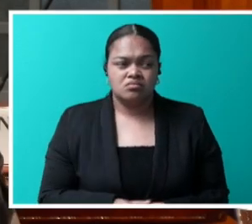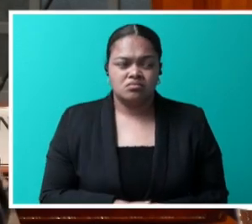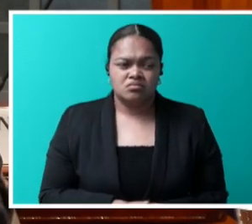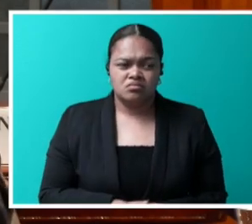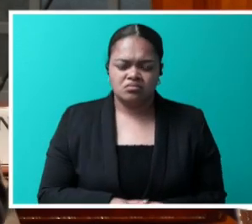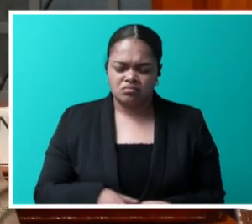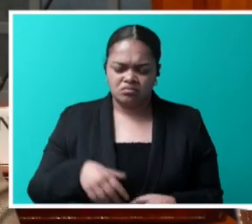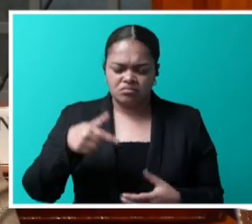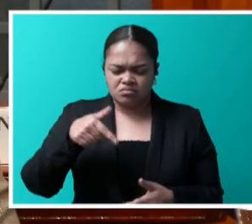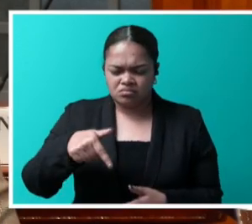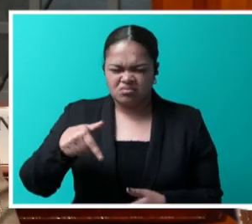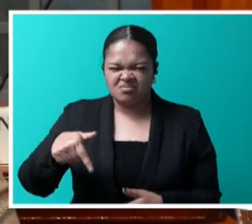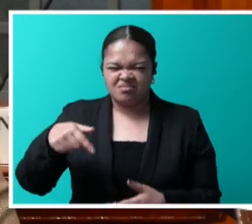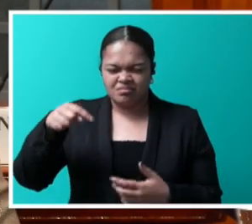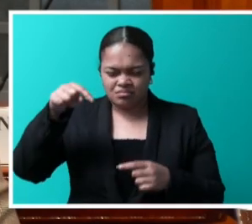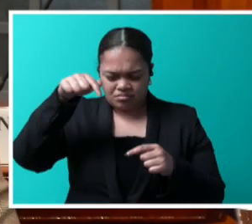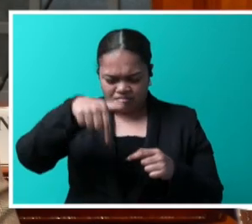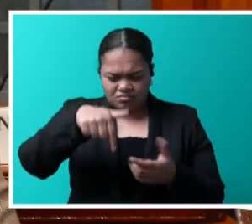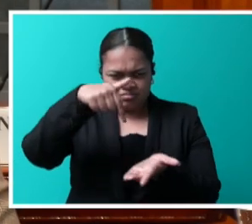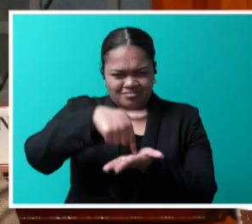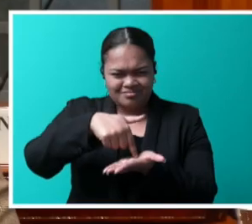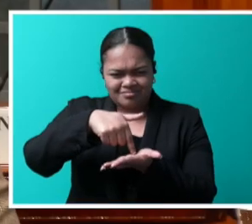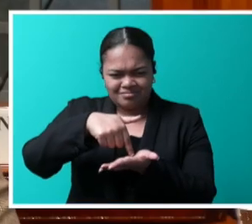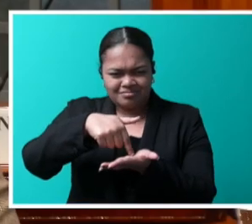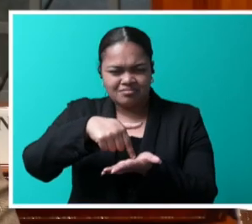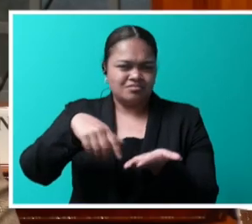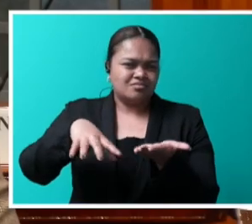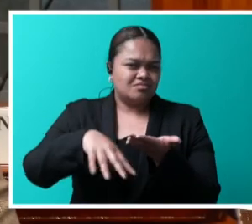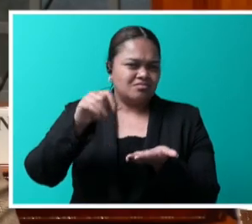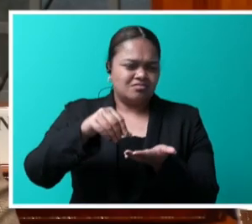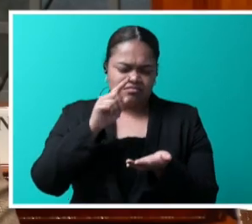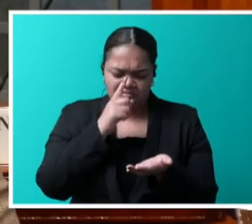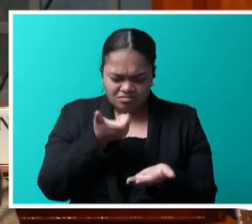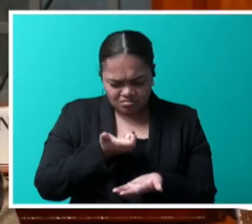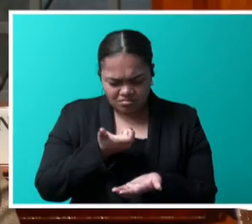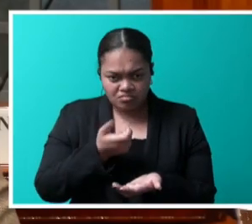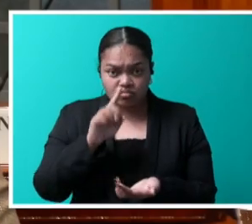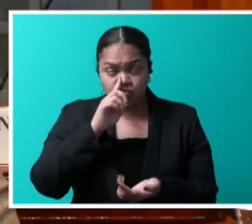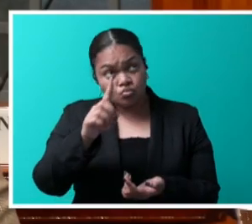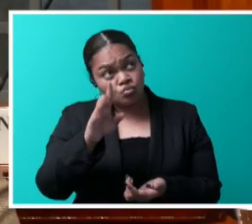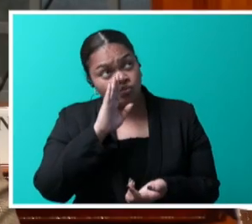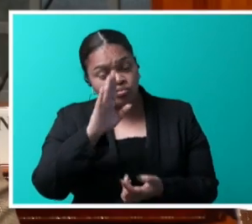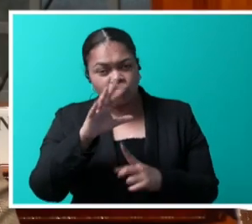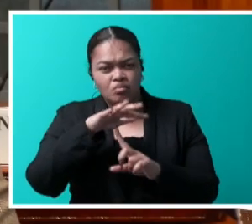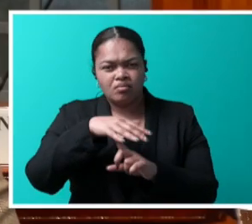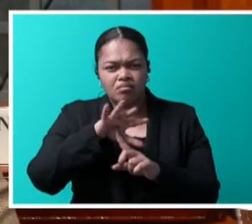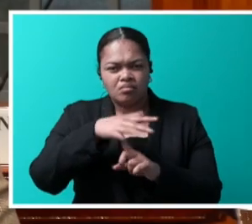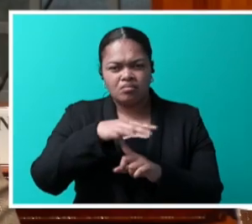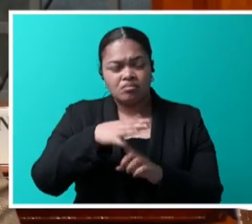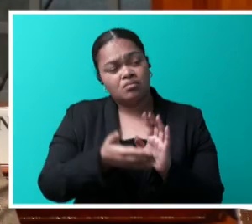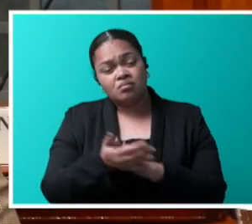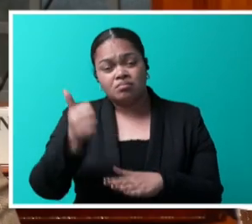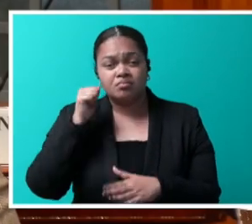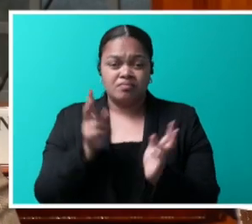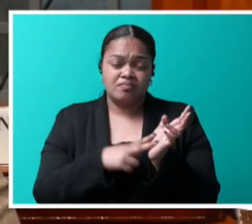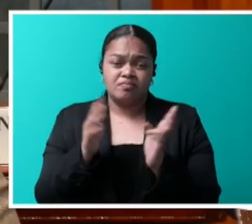hydrology presence deep underground. And the group of students saw this helicopter, Mr. Speaker, on their way back to the village from